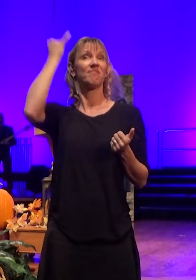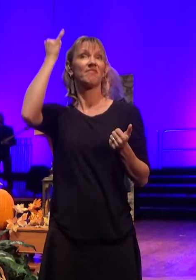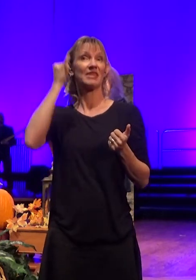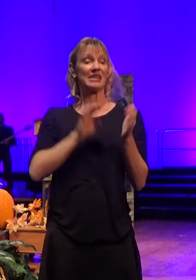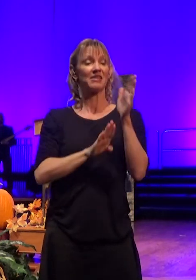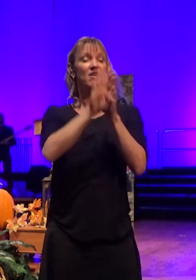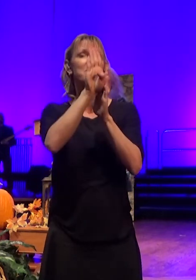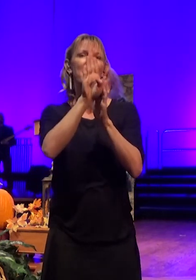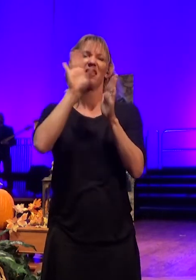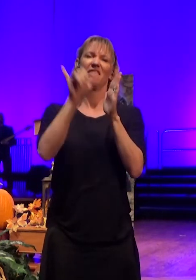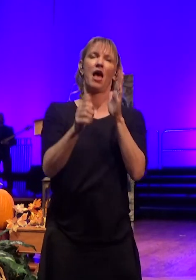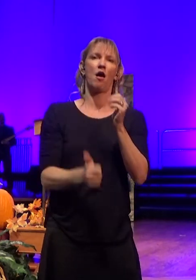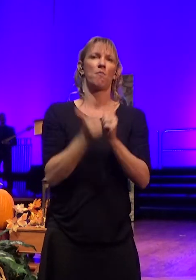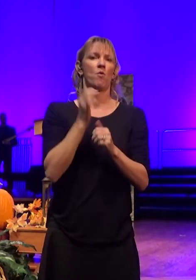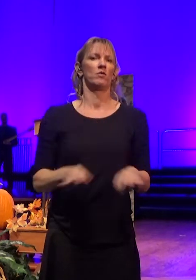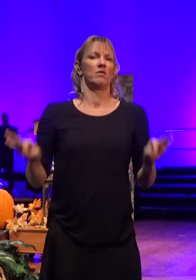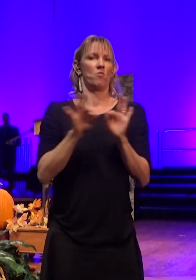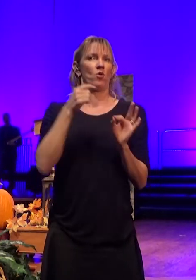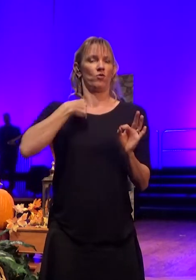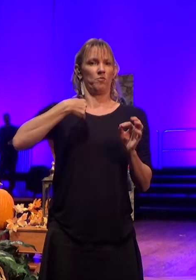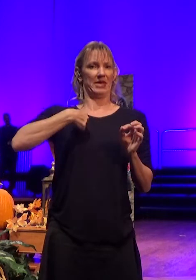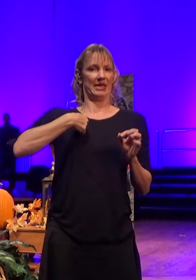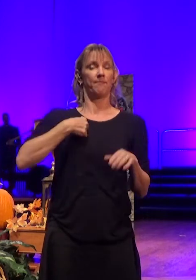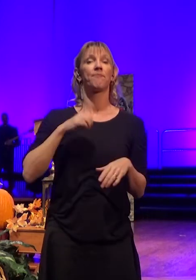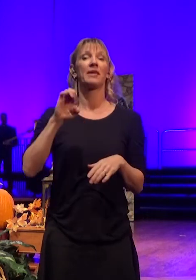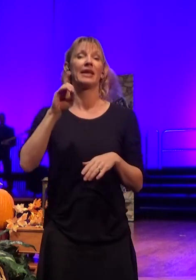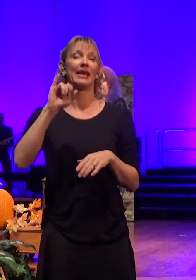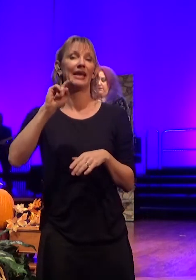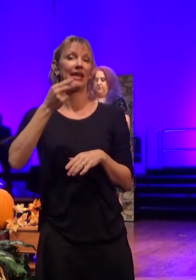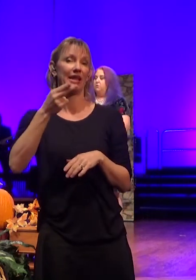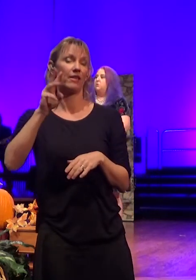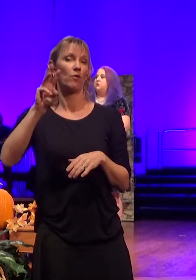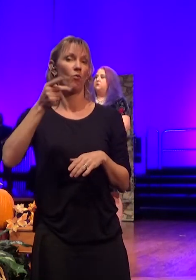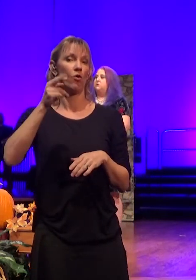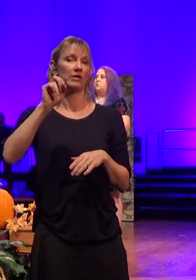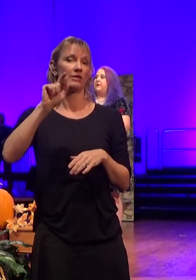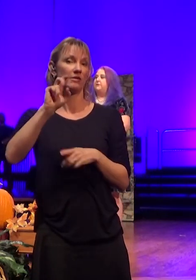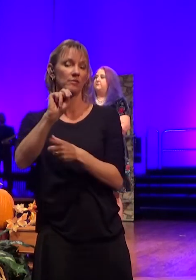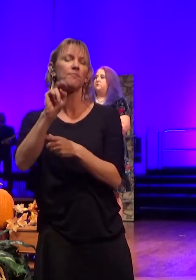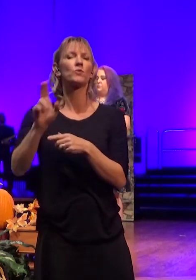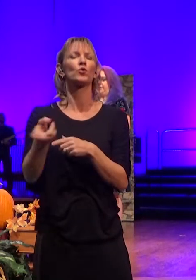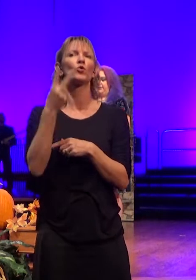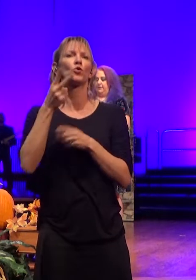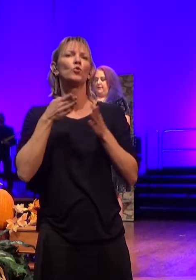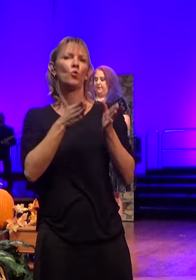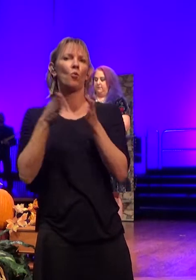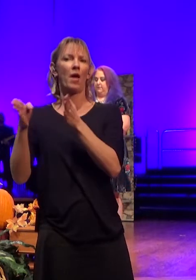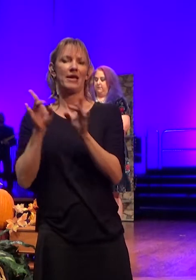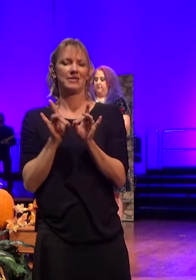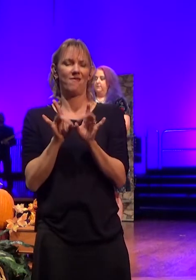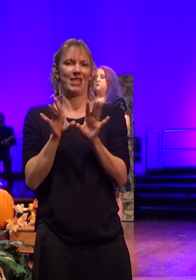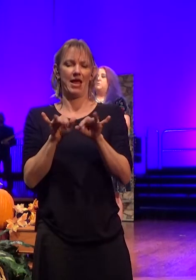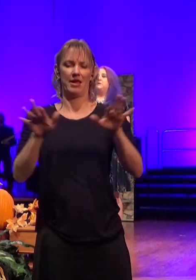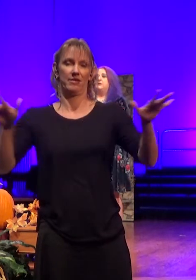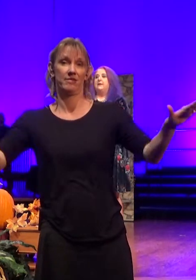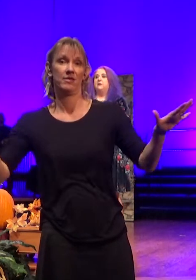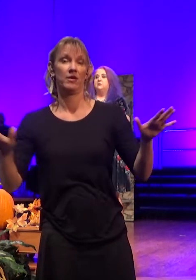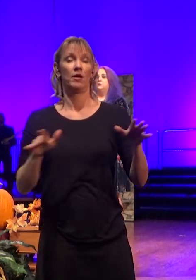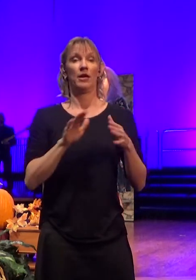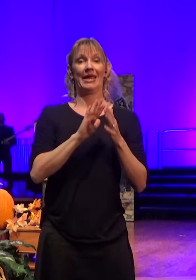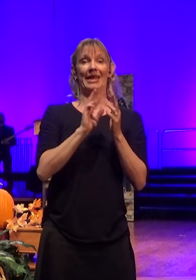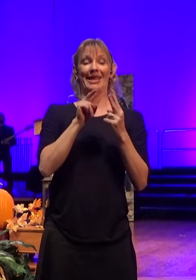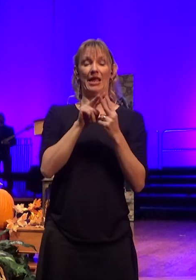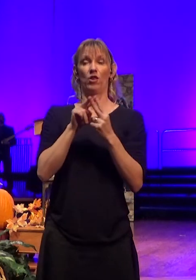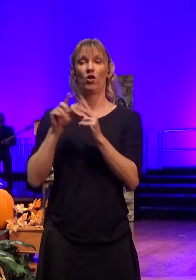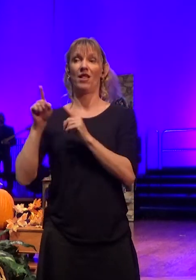of development was always of the highest importance to me. And from Edith Wharton, there are only two ways of